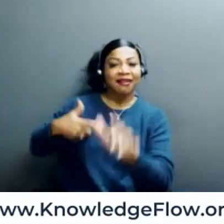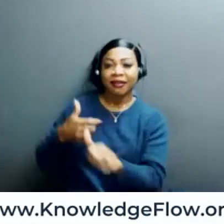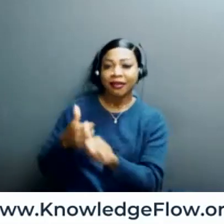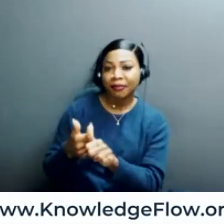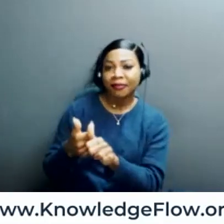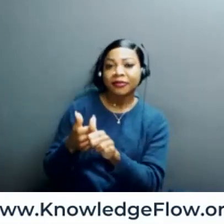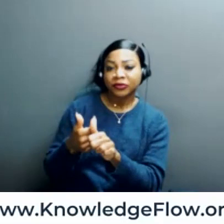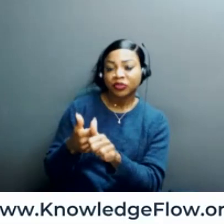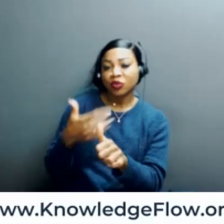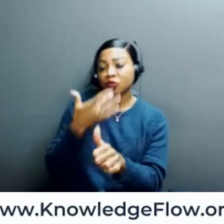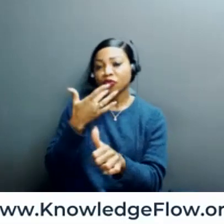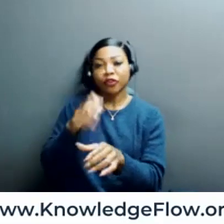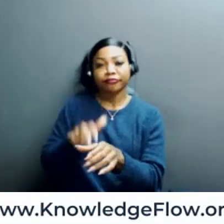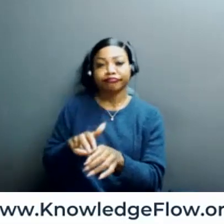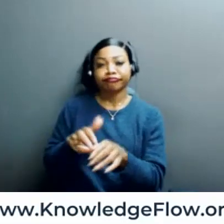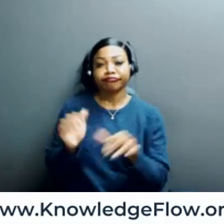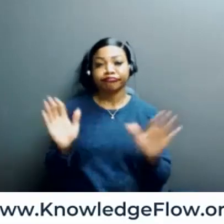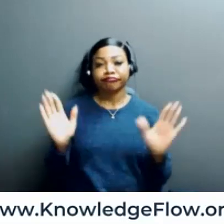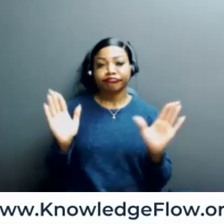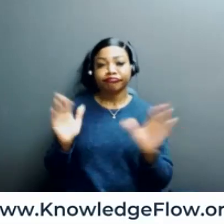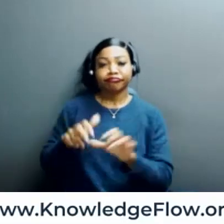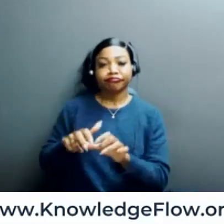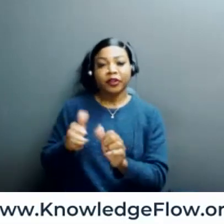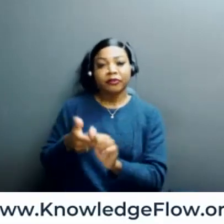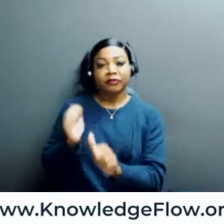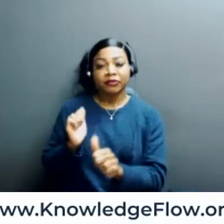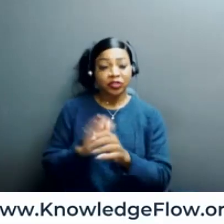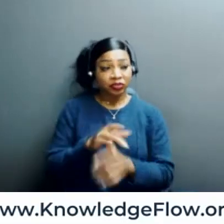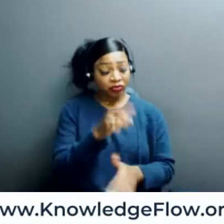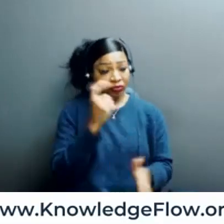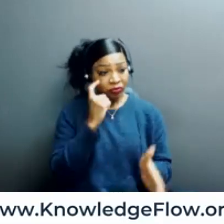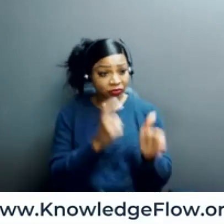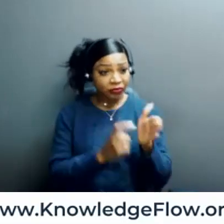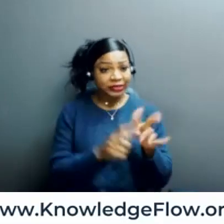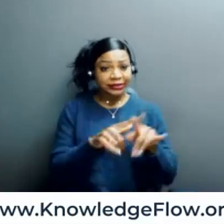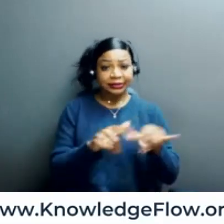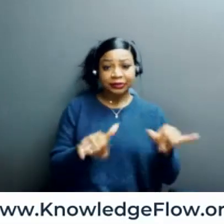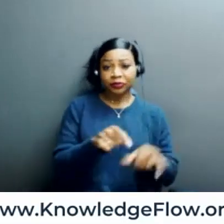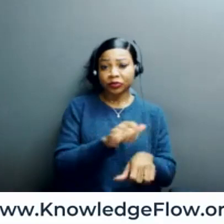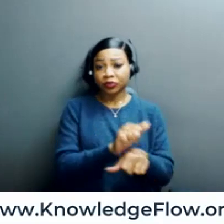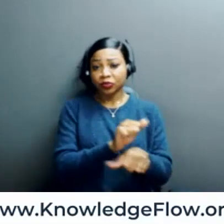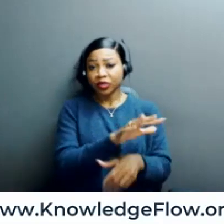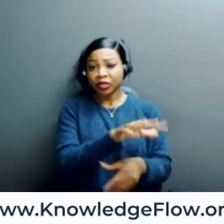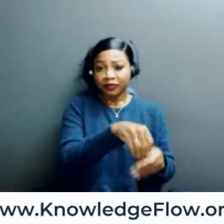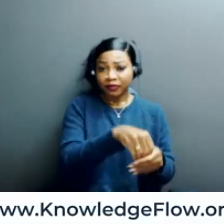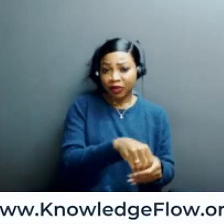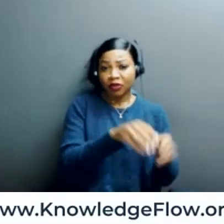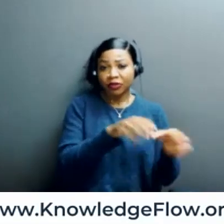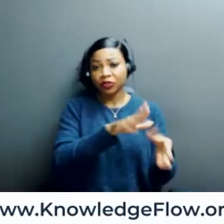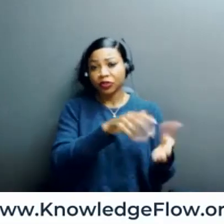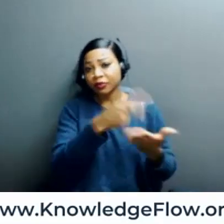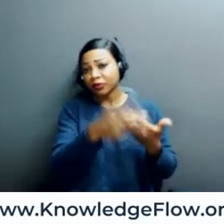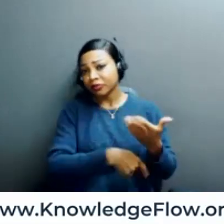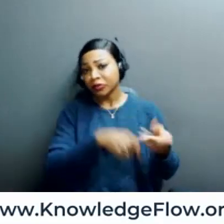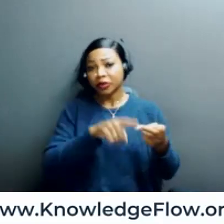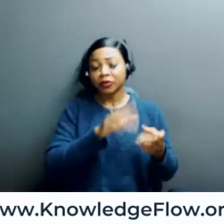as a result from that so is that something that you've encountered um while you were working on developing some of your programs and